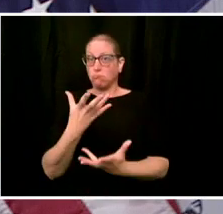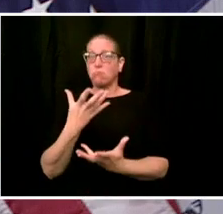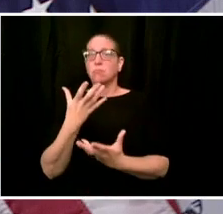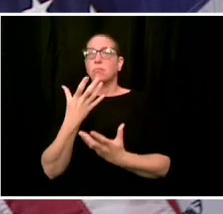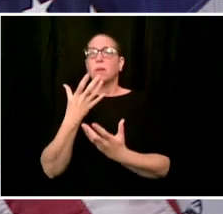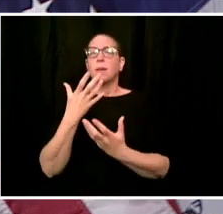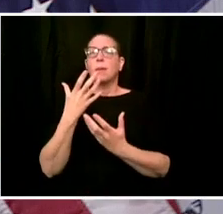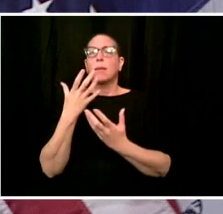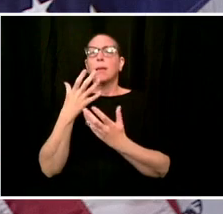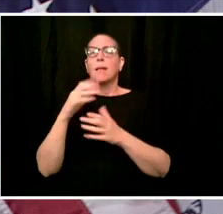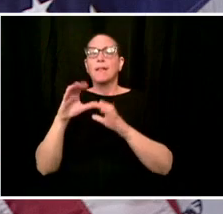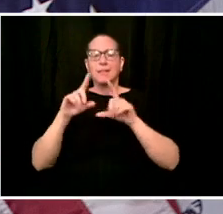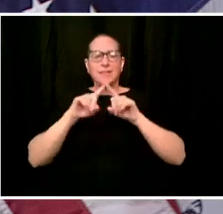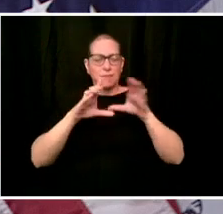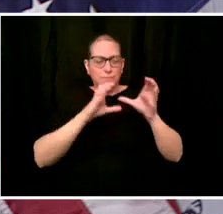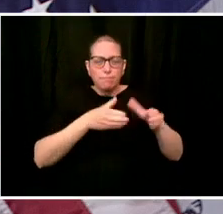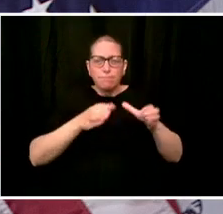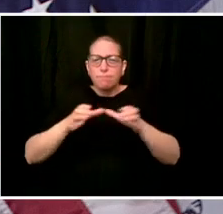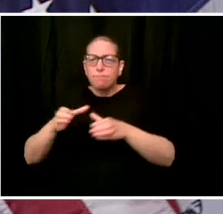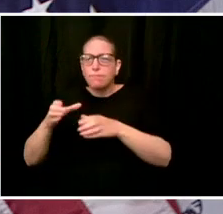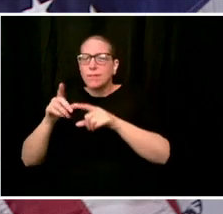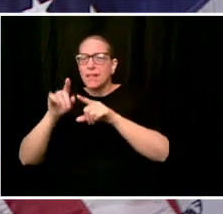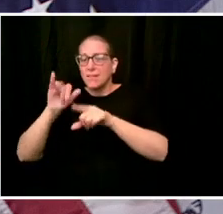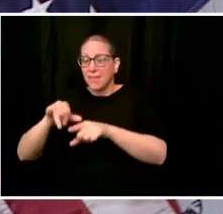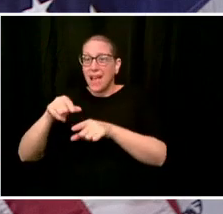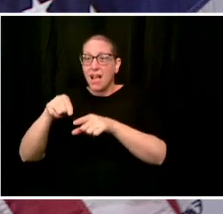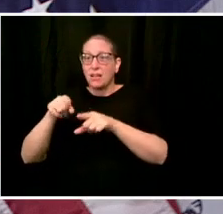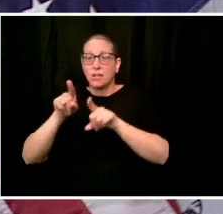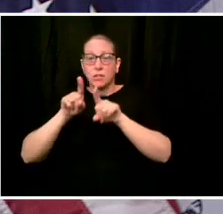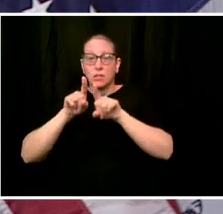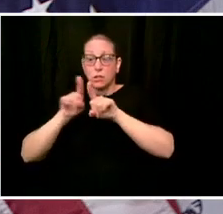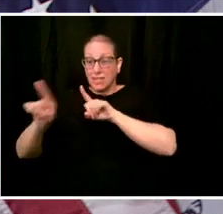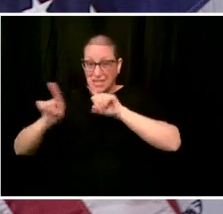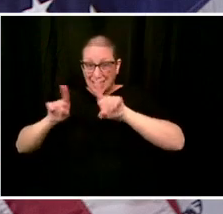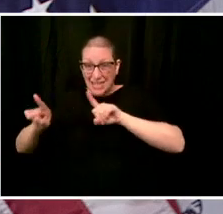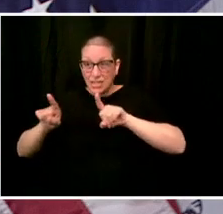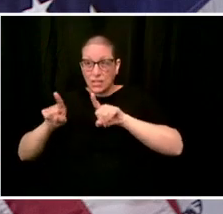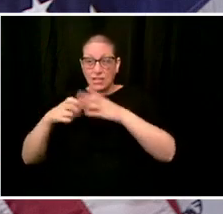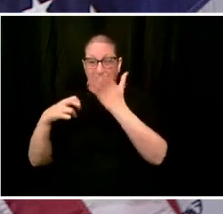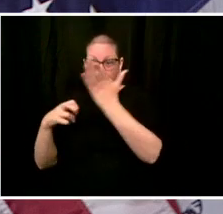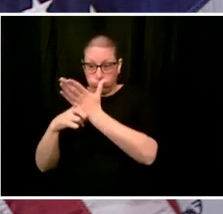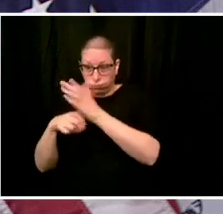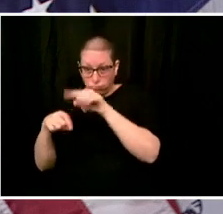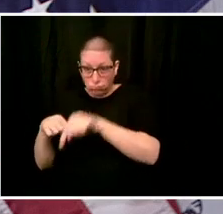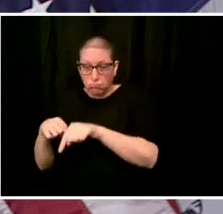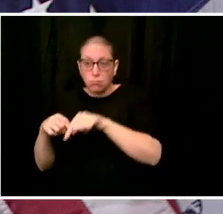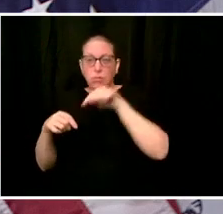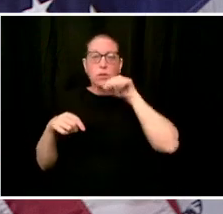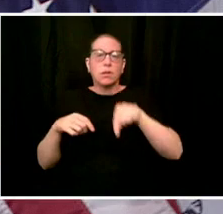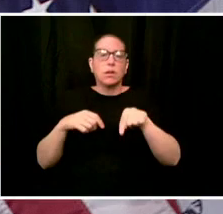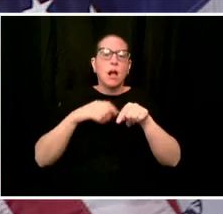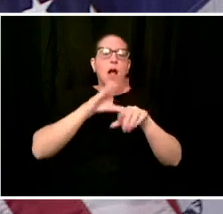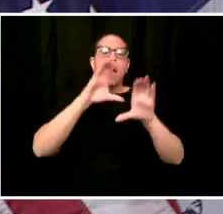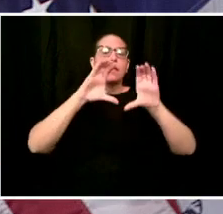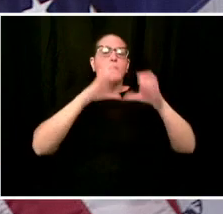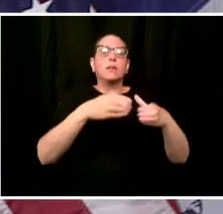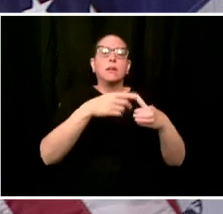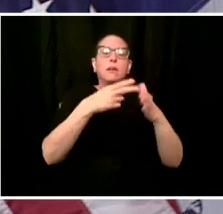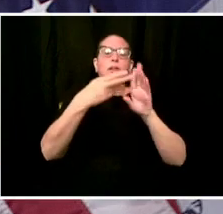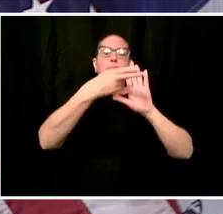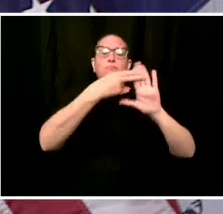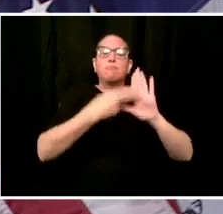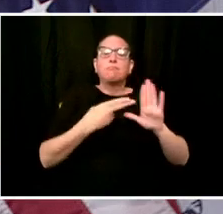at the same time. And I think there was some confusion about which was which. We'll figure out the